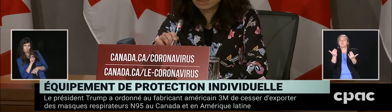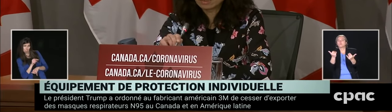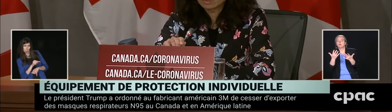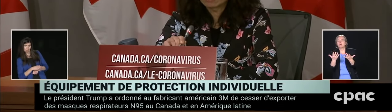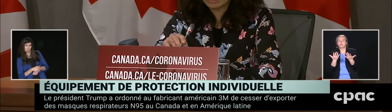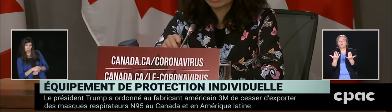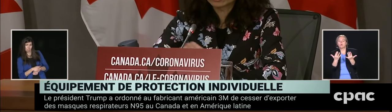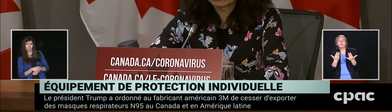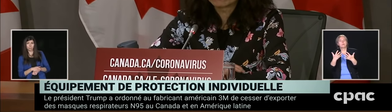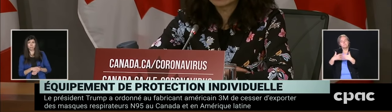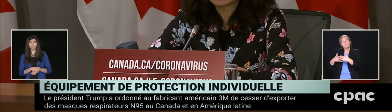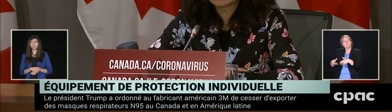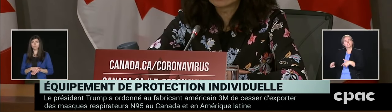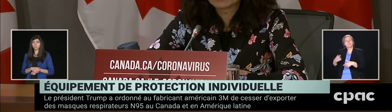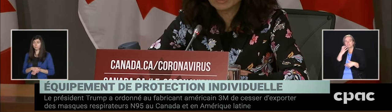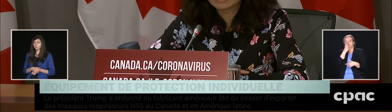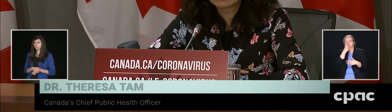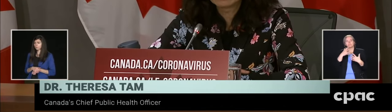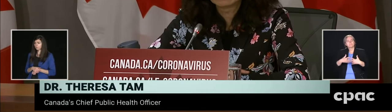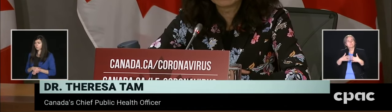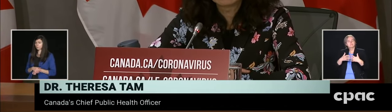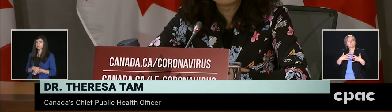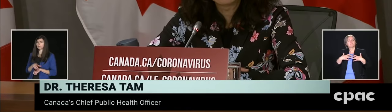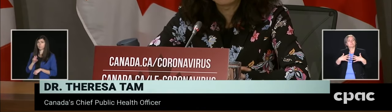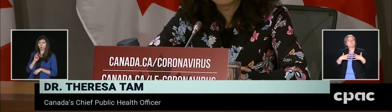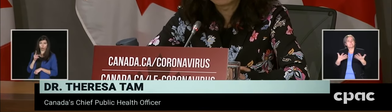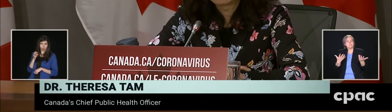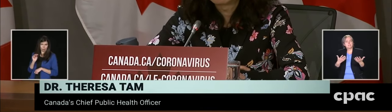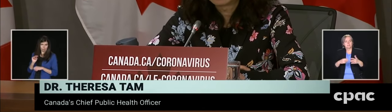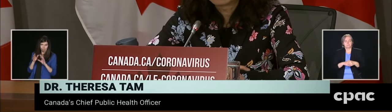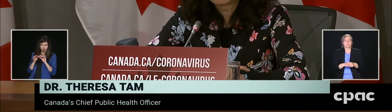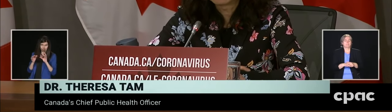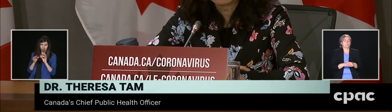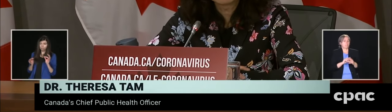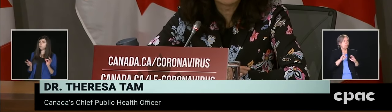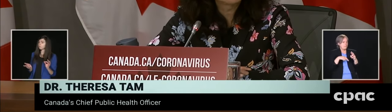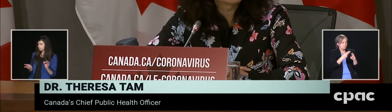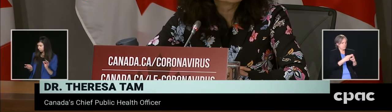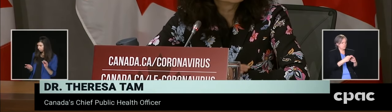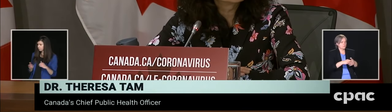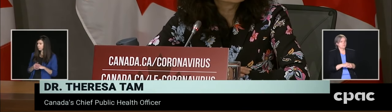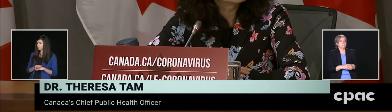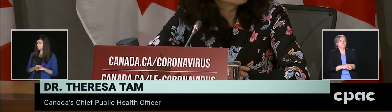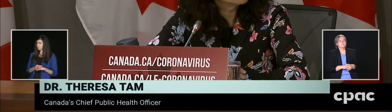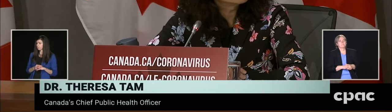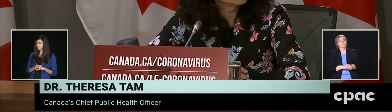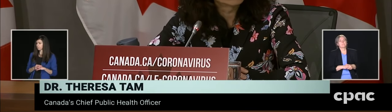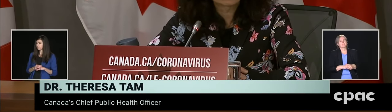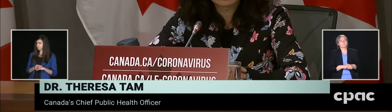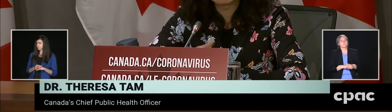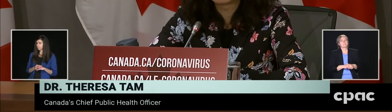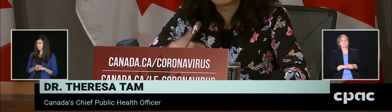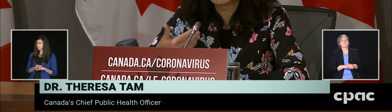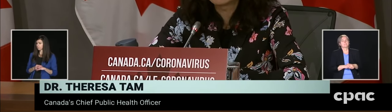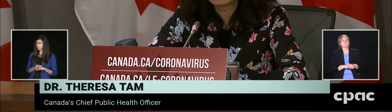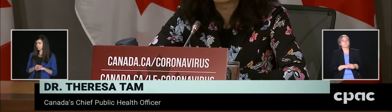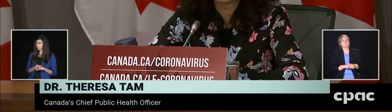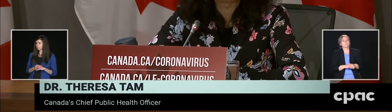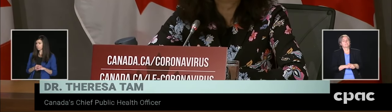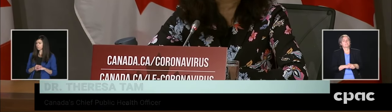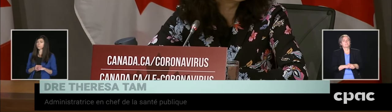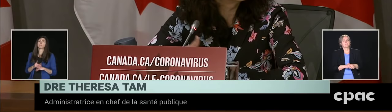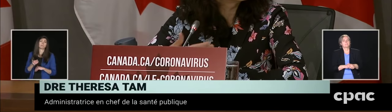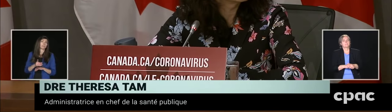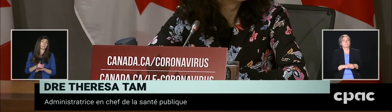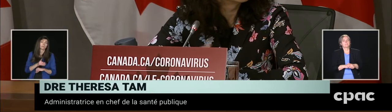So the actual ventilator capacity are within the responsibility of the provinces, of course, because every day some